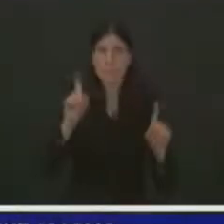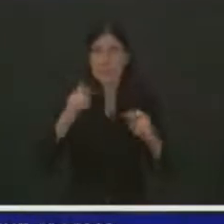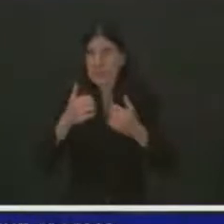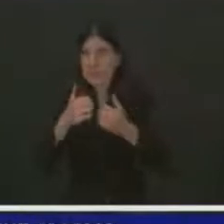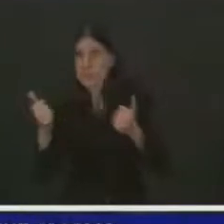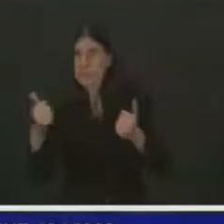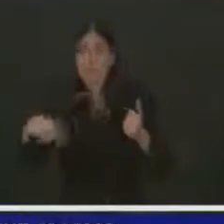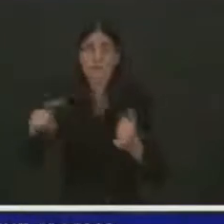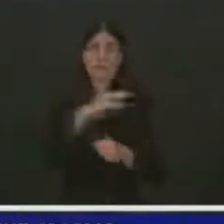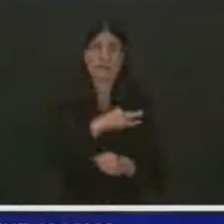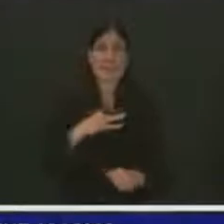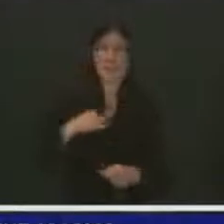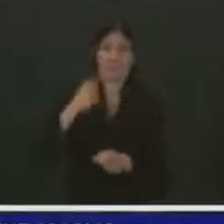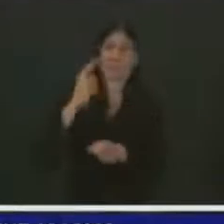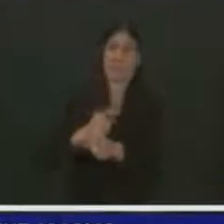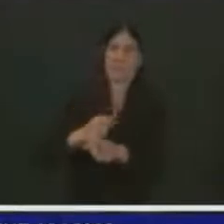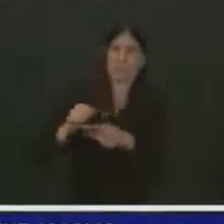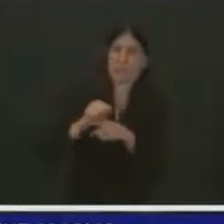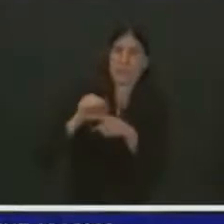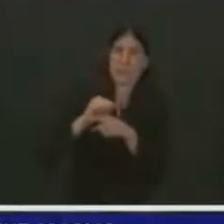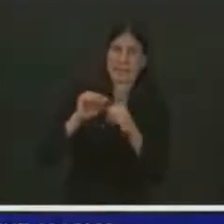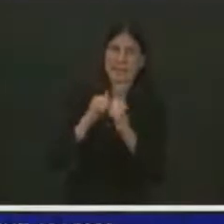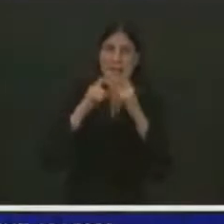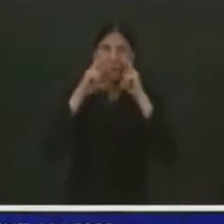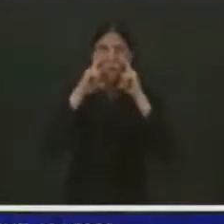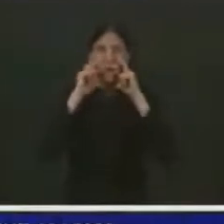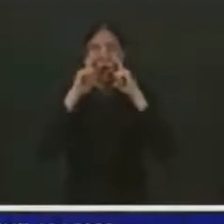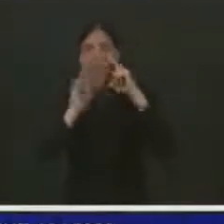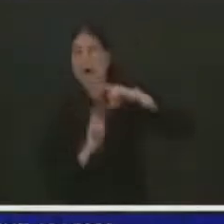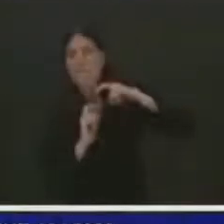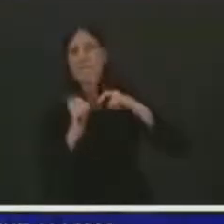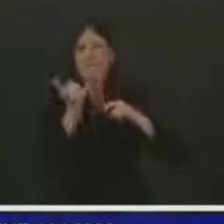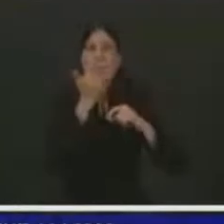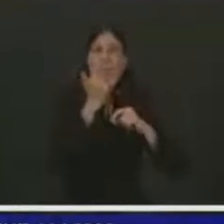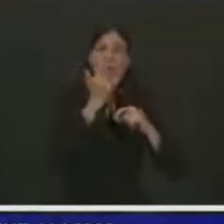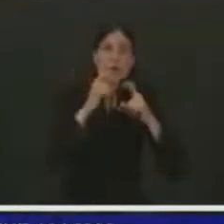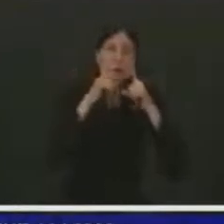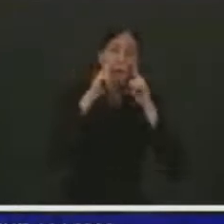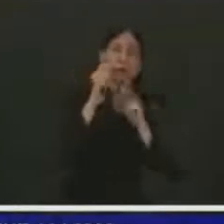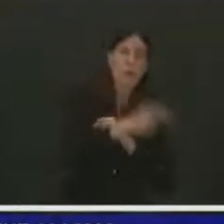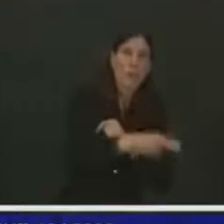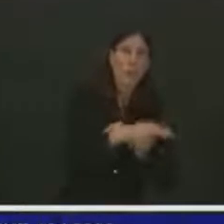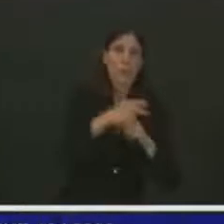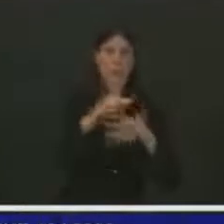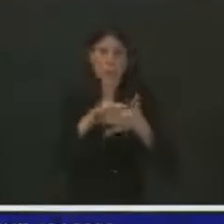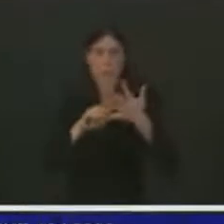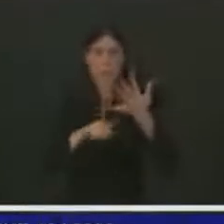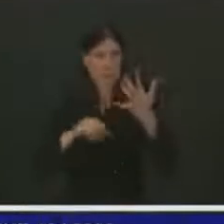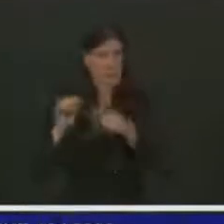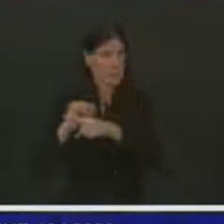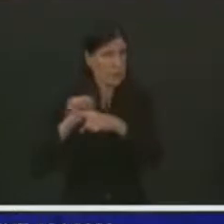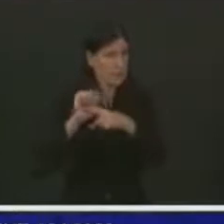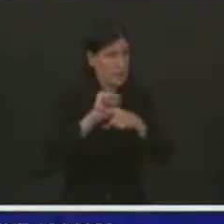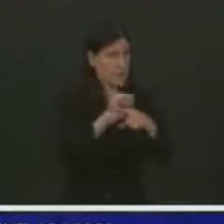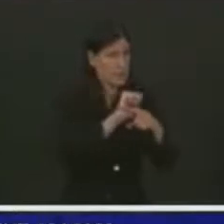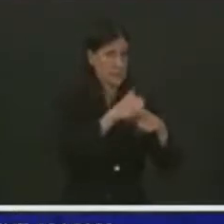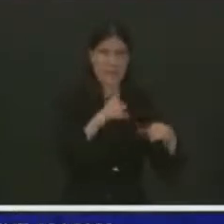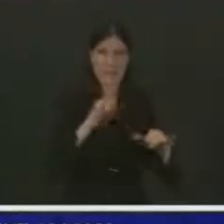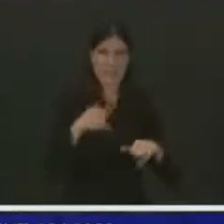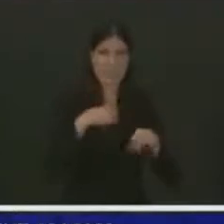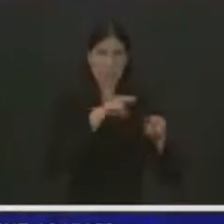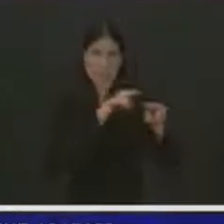guidance that's needed, both from a cleaning standpoint and all the way around. So we will continue to stay focused on this